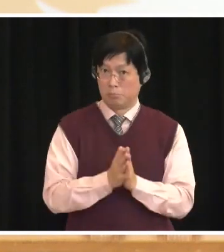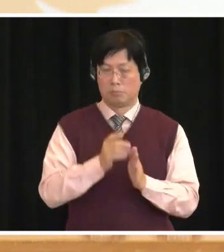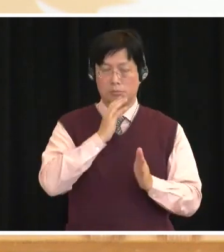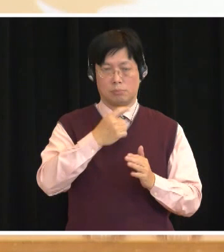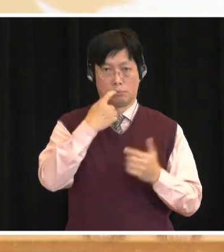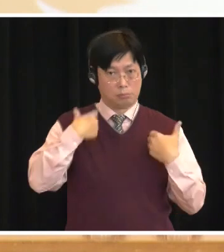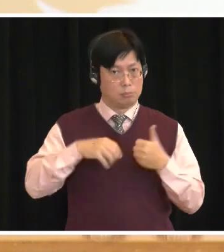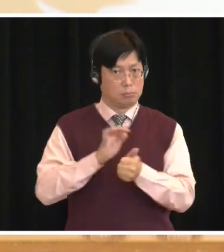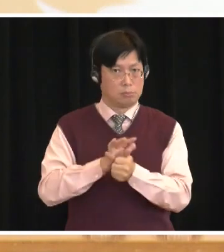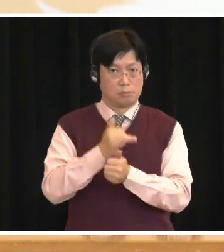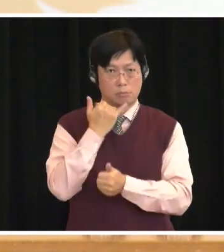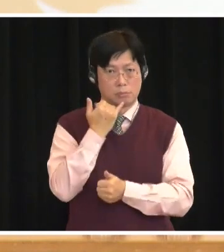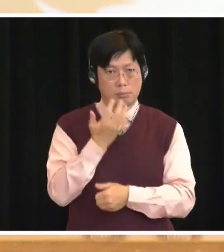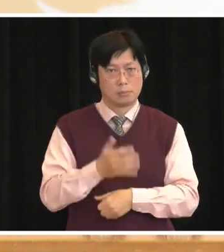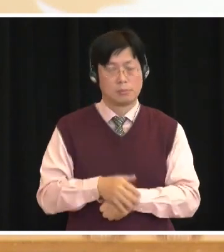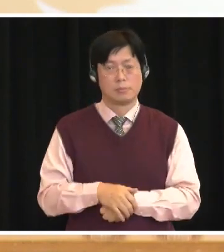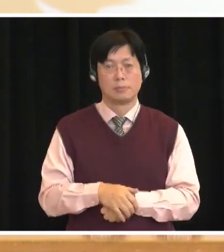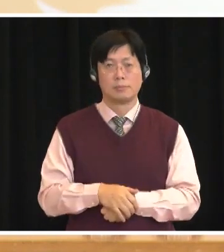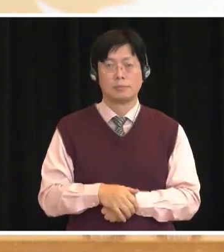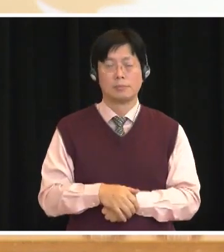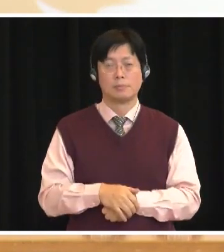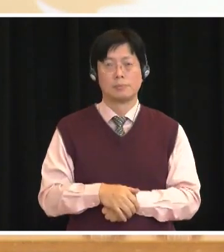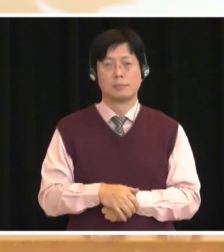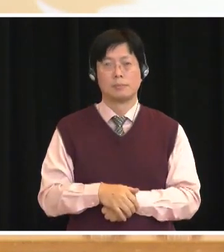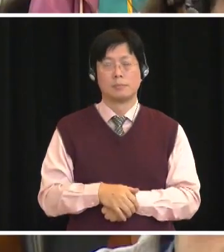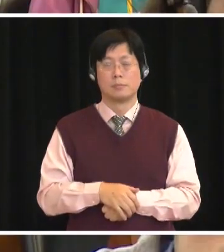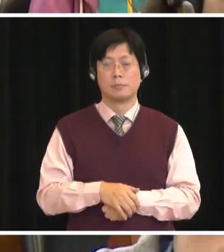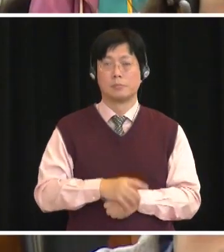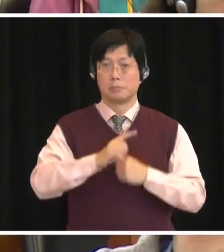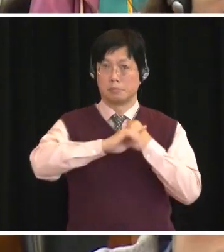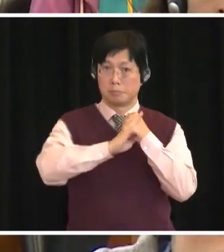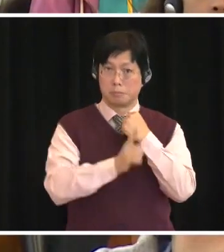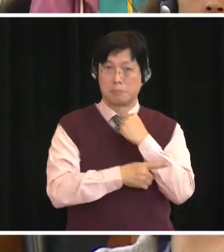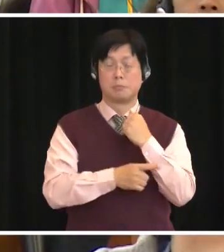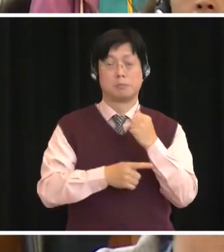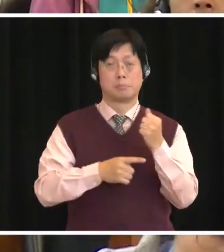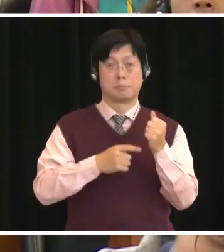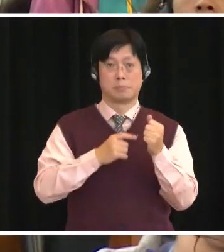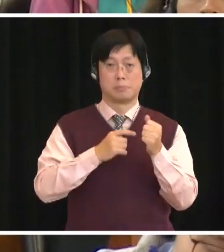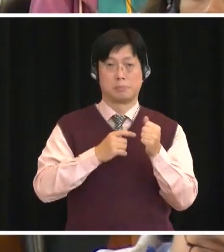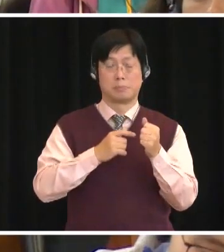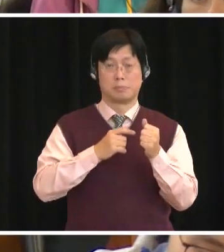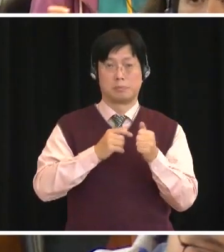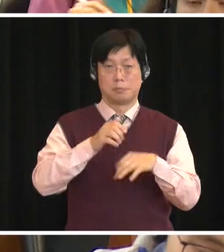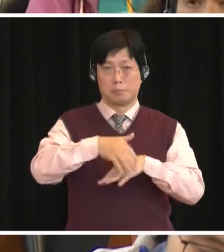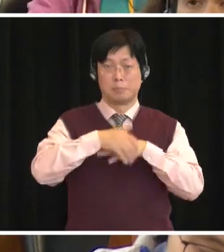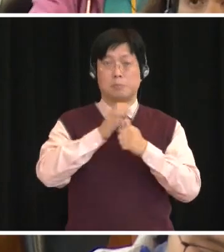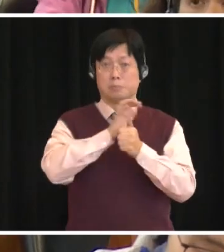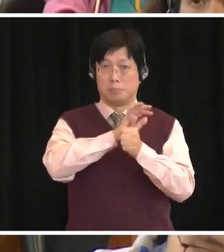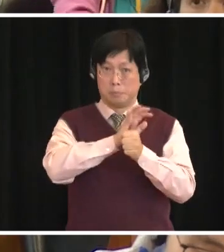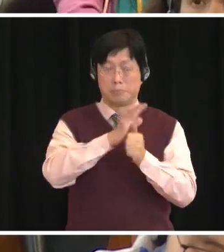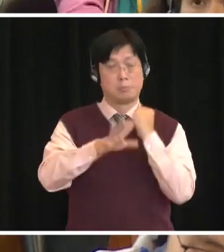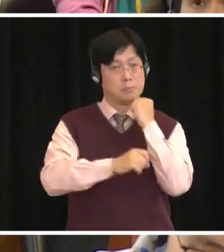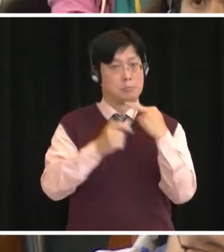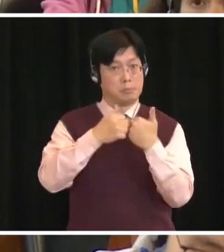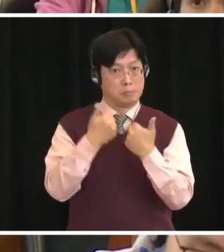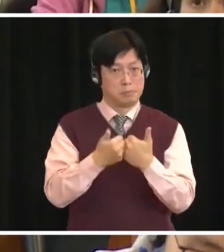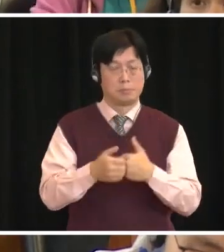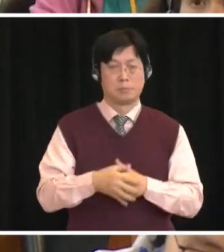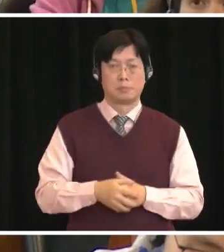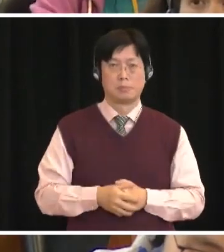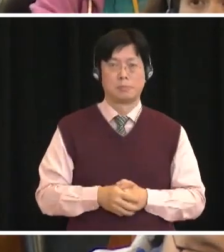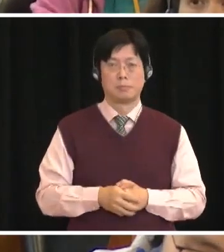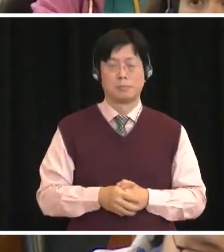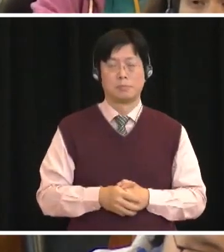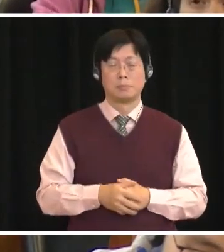a legal aid foundation, not clear to me whether that's public or